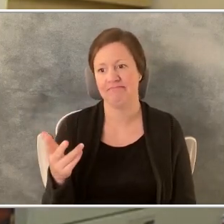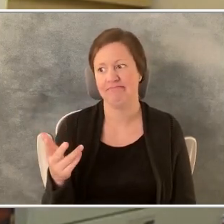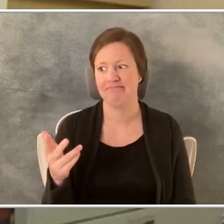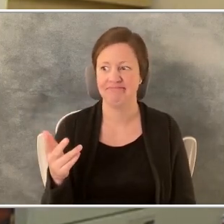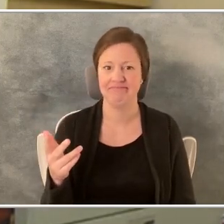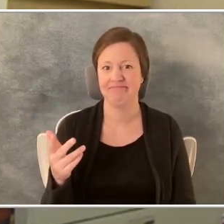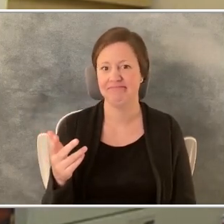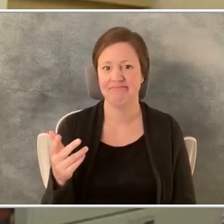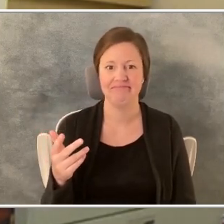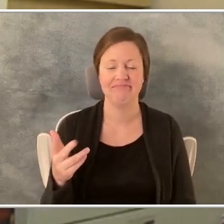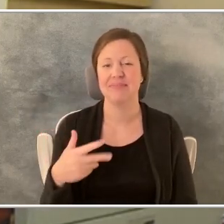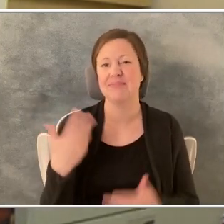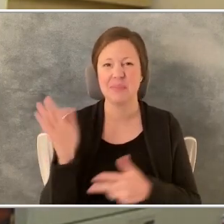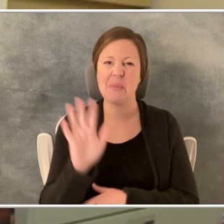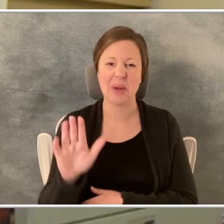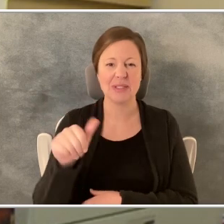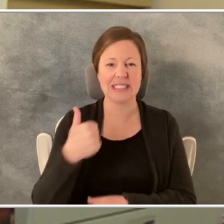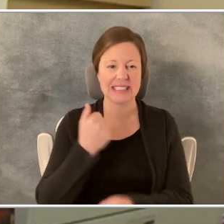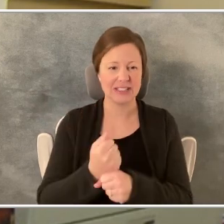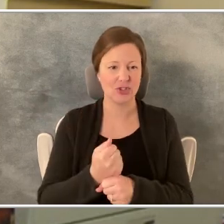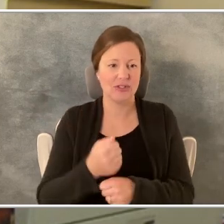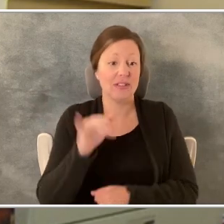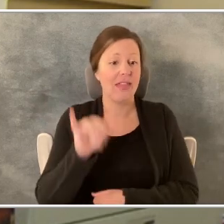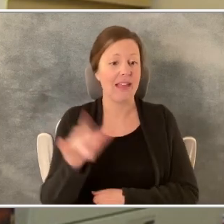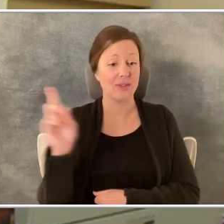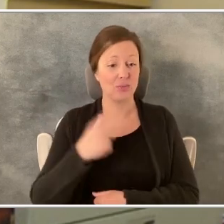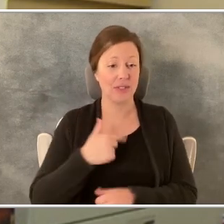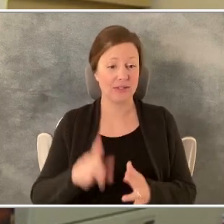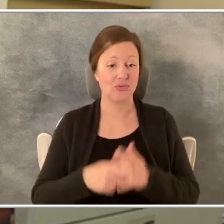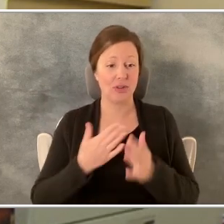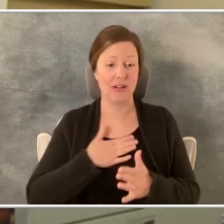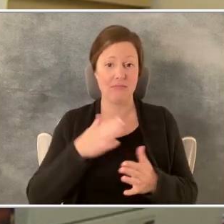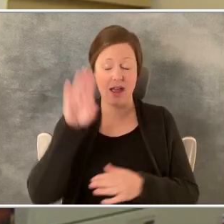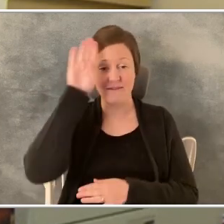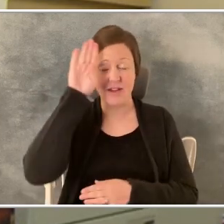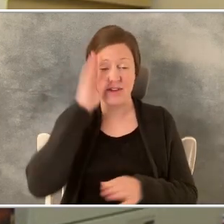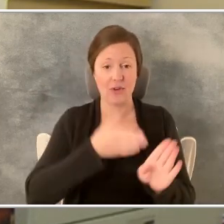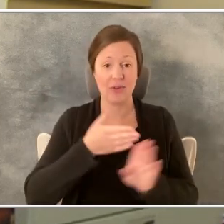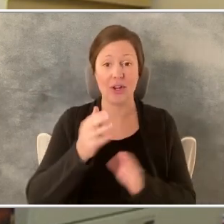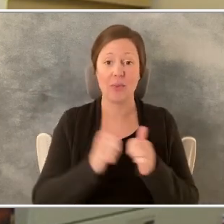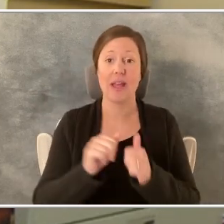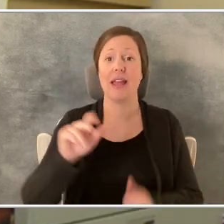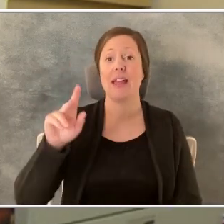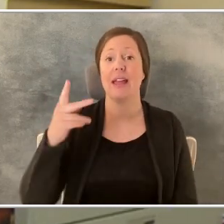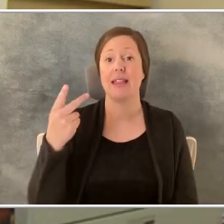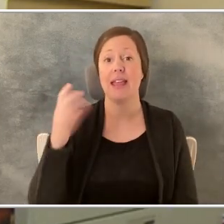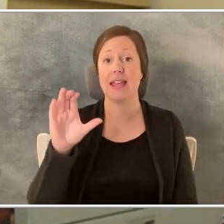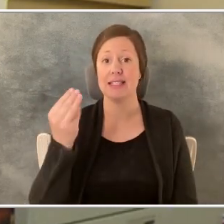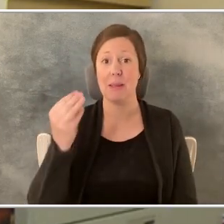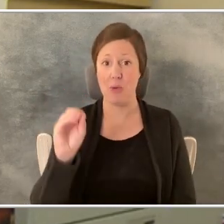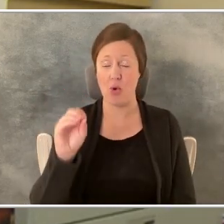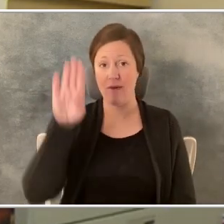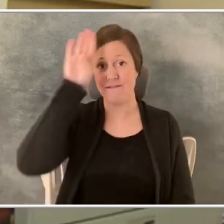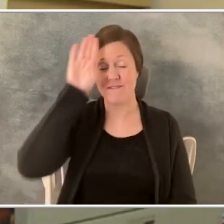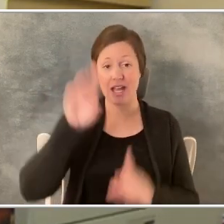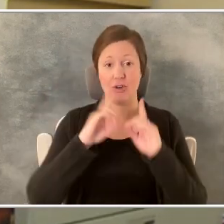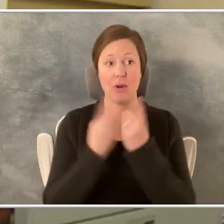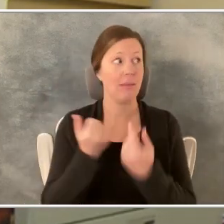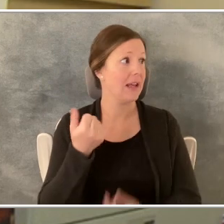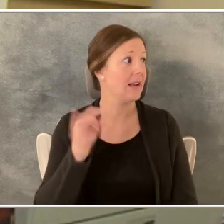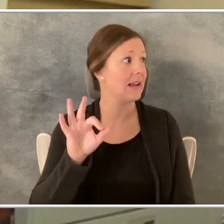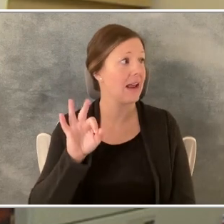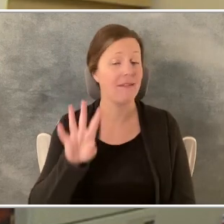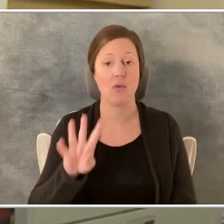decade. That's where I started my fire service career, was with Kansas City, Missouri Fire Department in 1994, and went